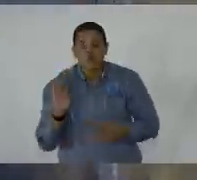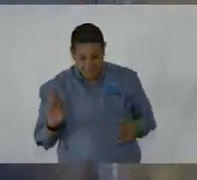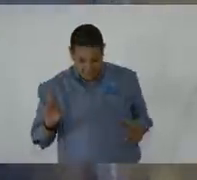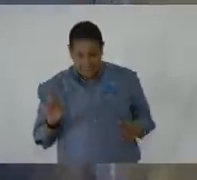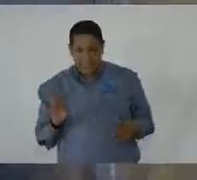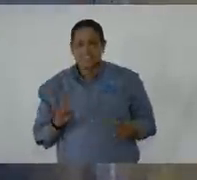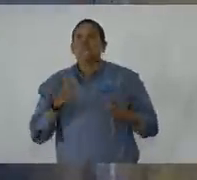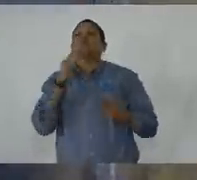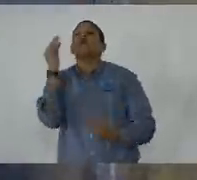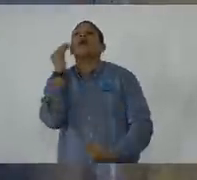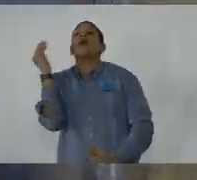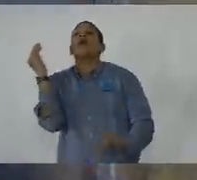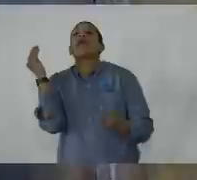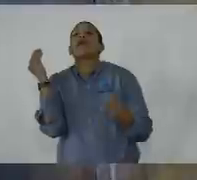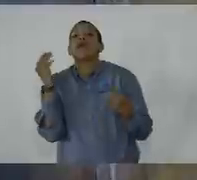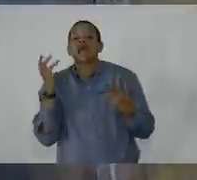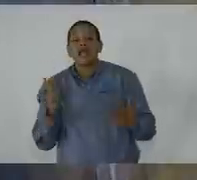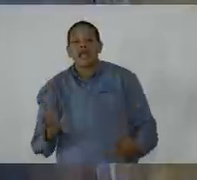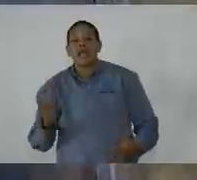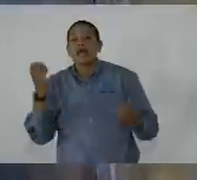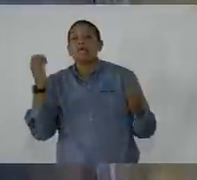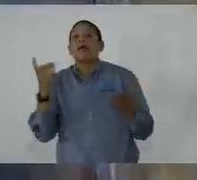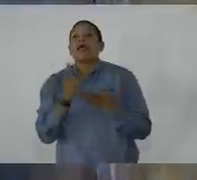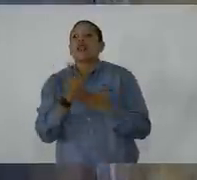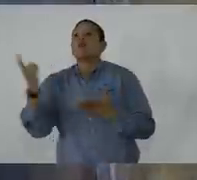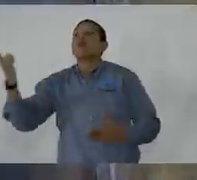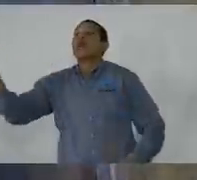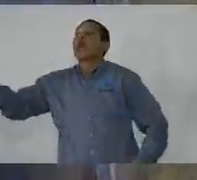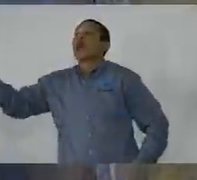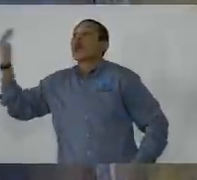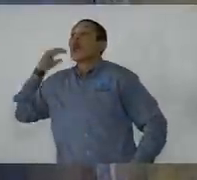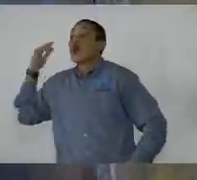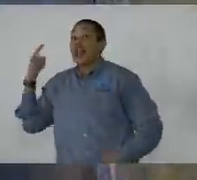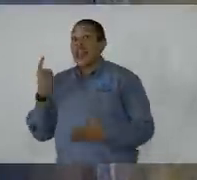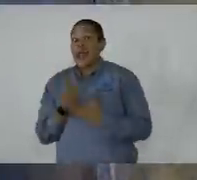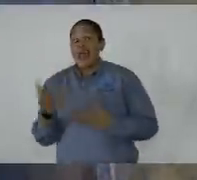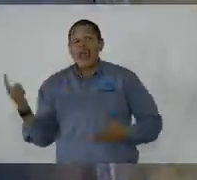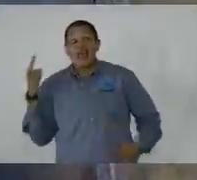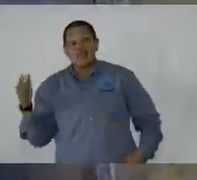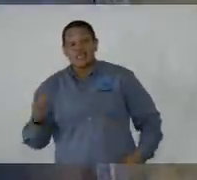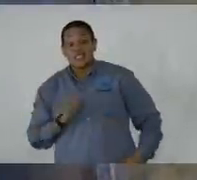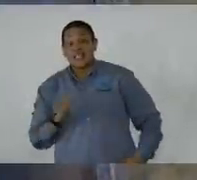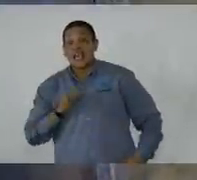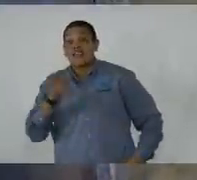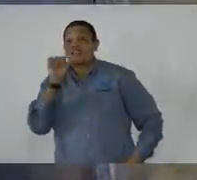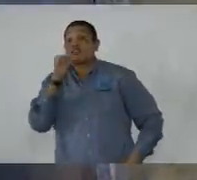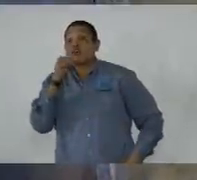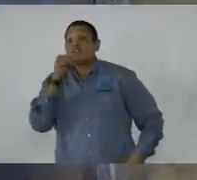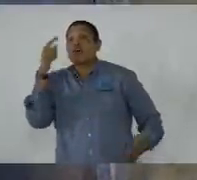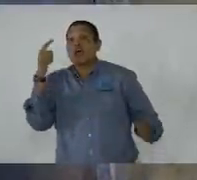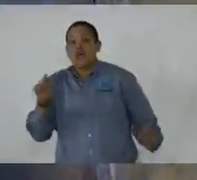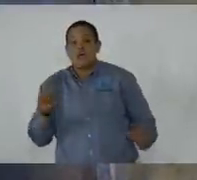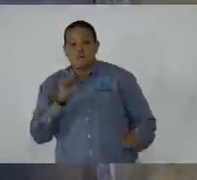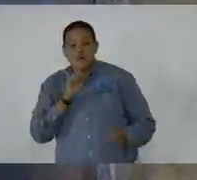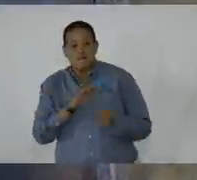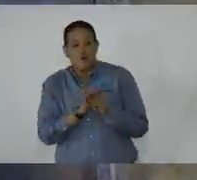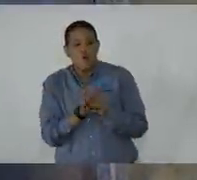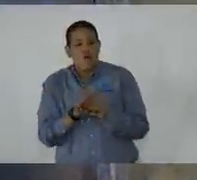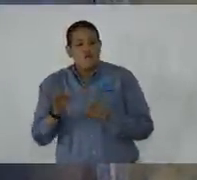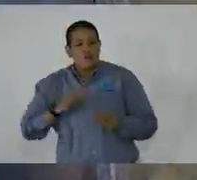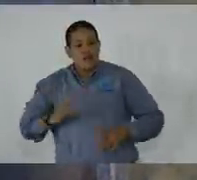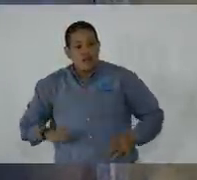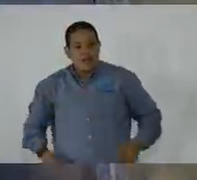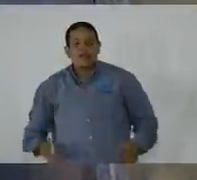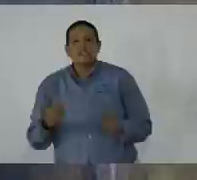to indicate many weeks ago, last week, that I was suffering from COVID and I was